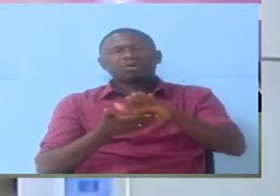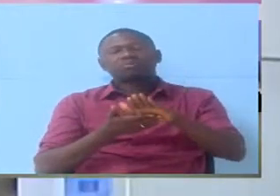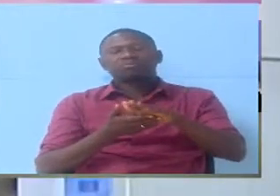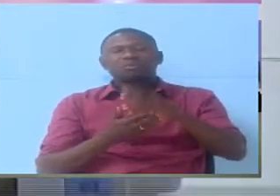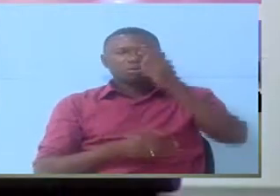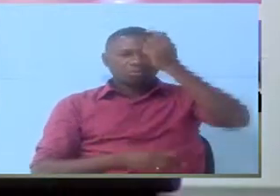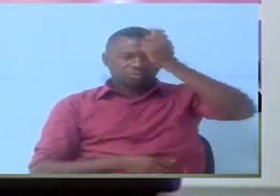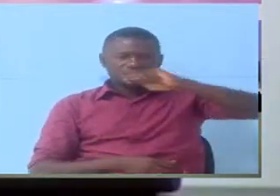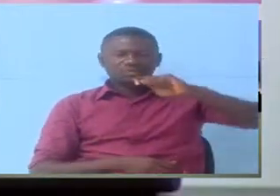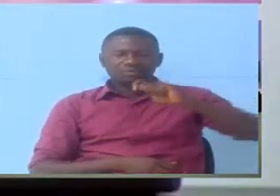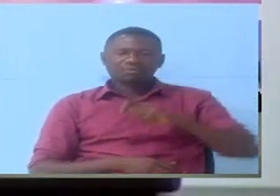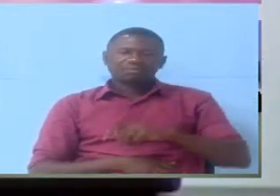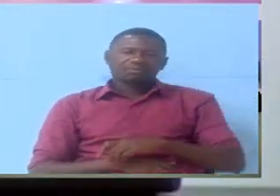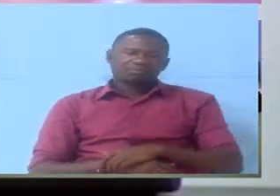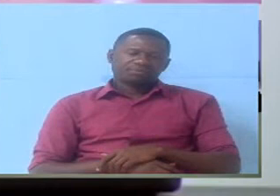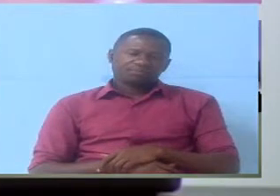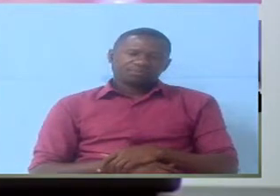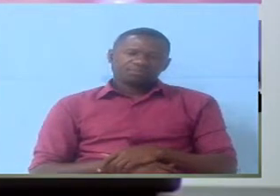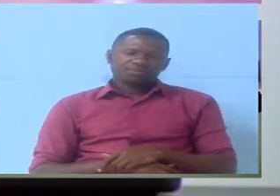they not also trying to